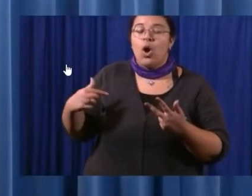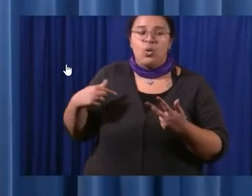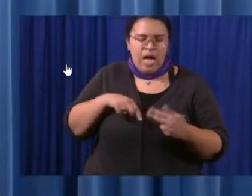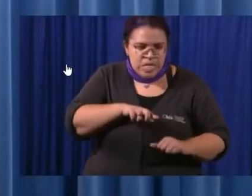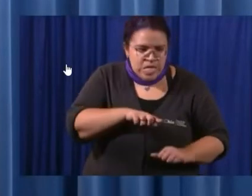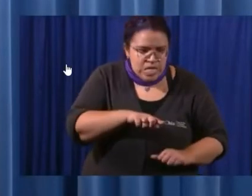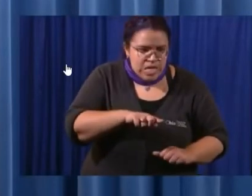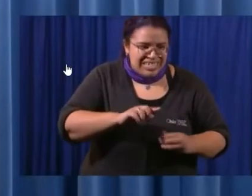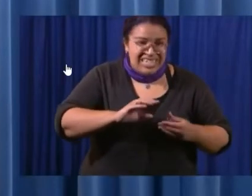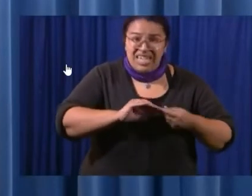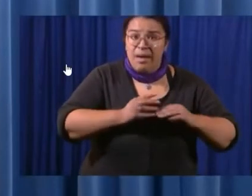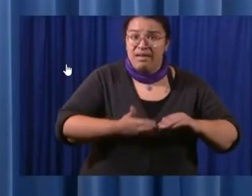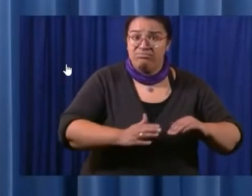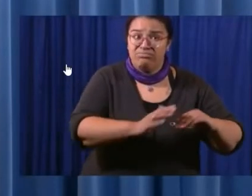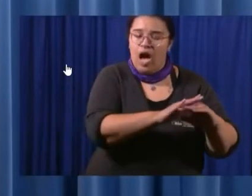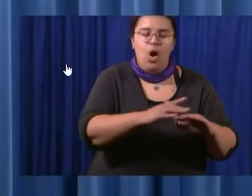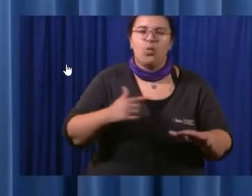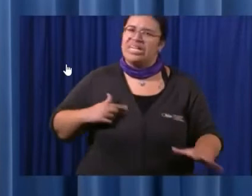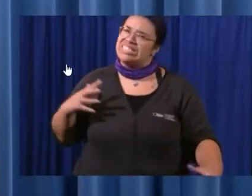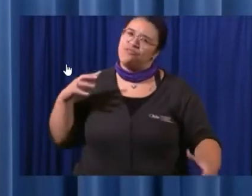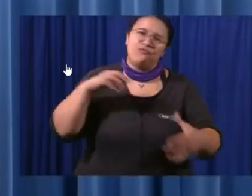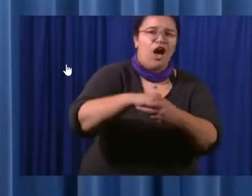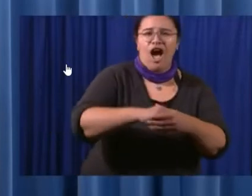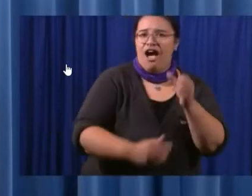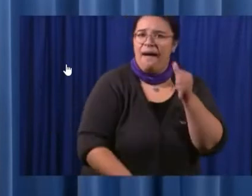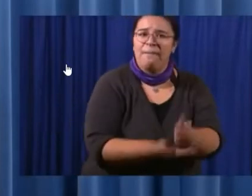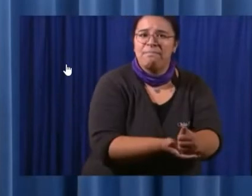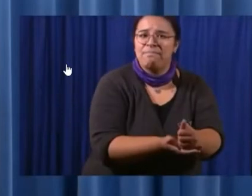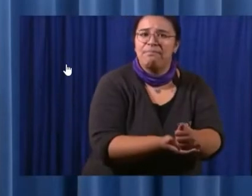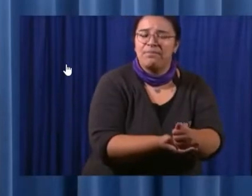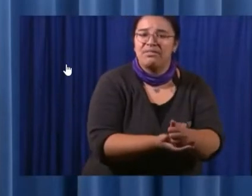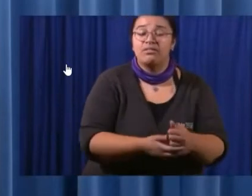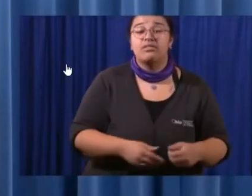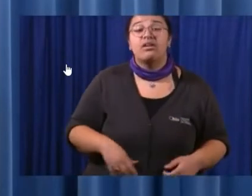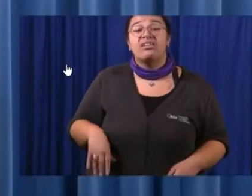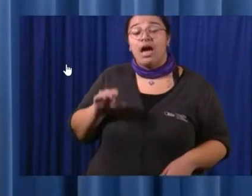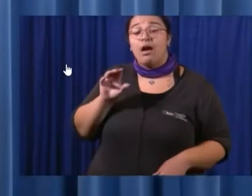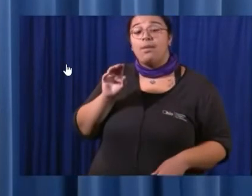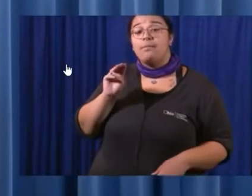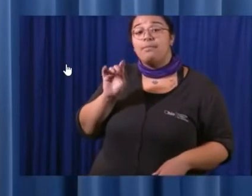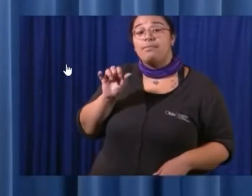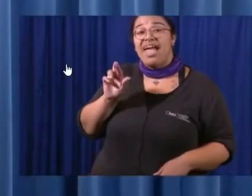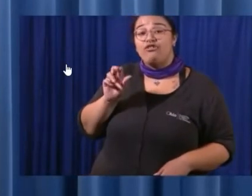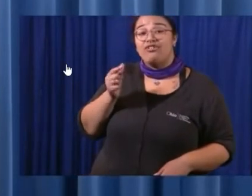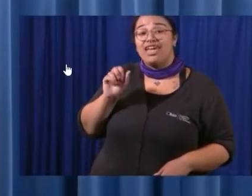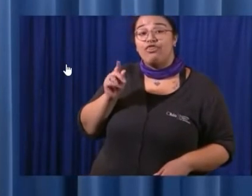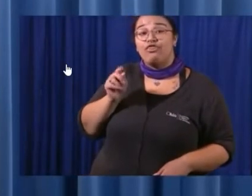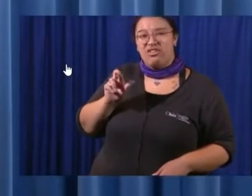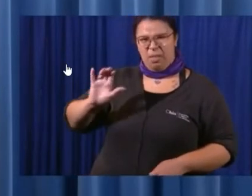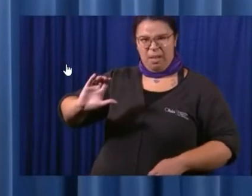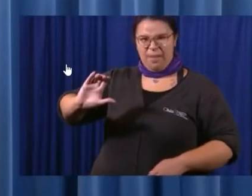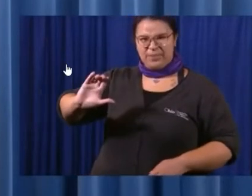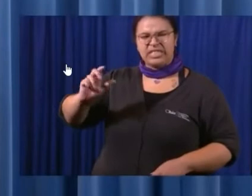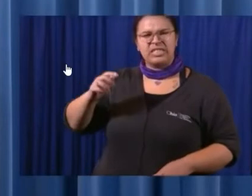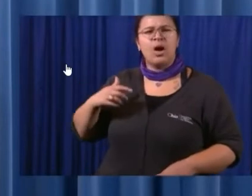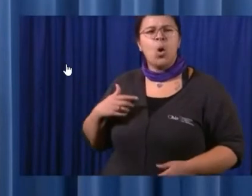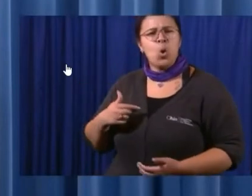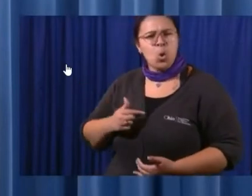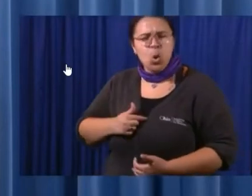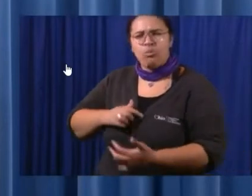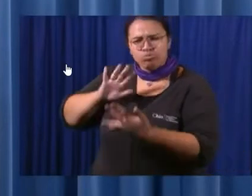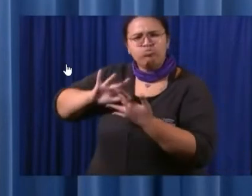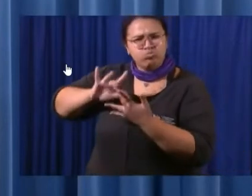lot, and we're talking about more testing here. The new data shows me that